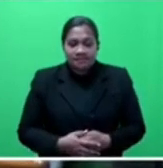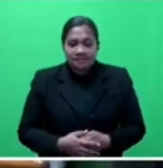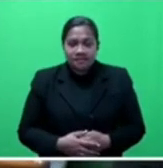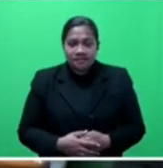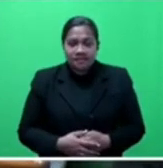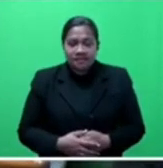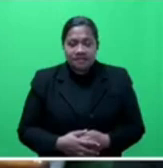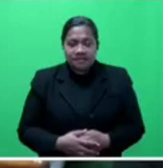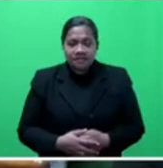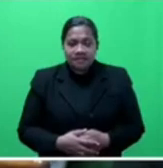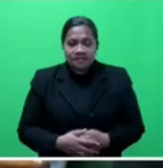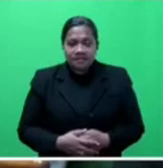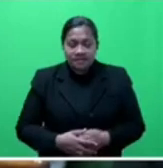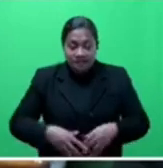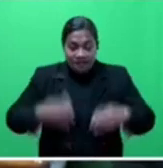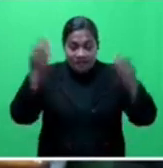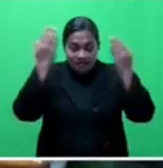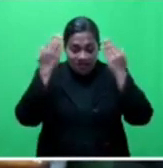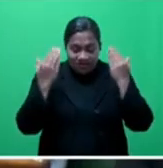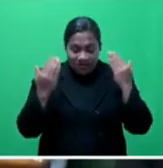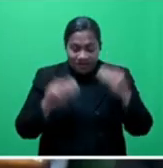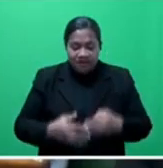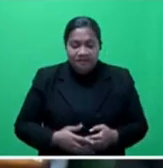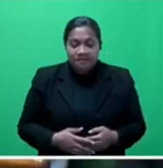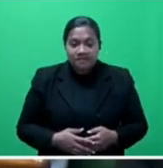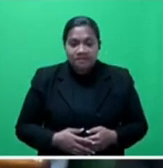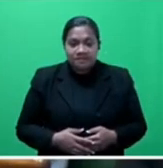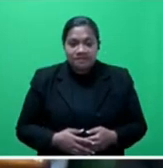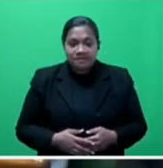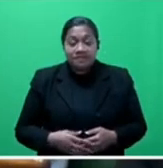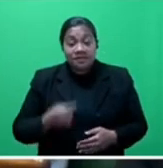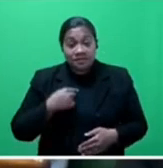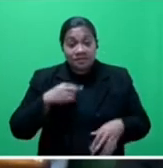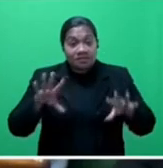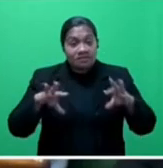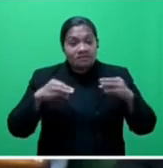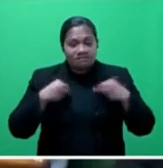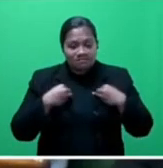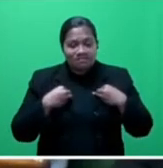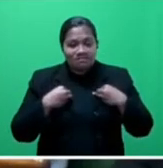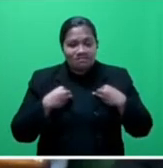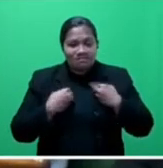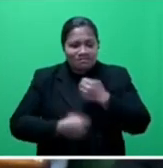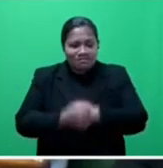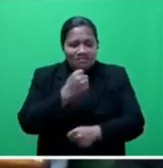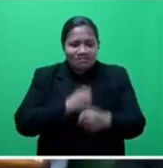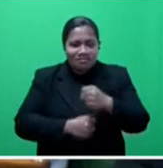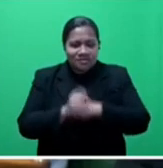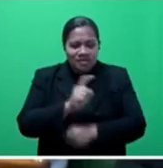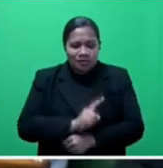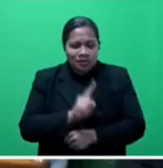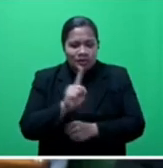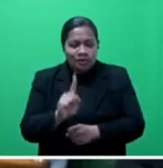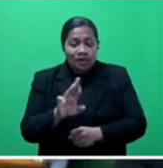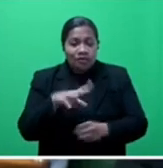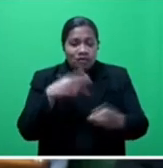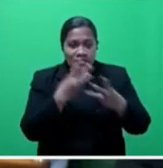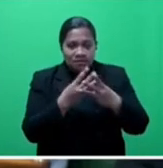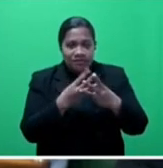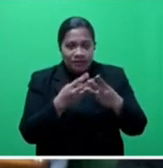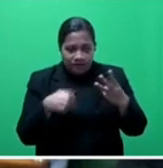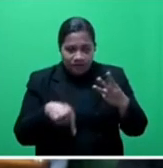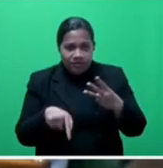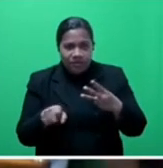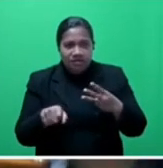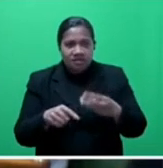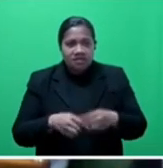Mr. Speaker, I have applied and I have been accepted to be a provisional candidate for SODELPA for this coming general elections. I